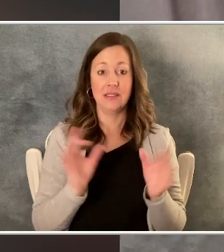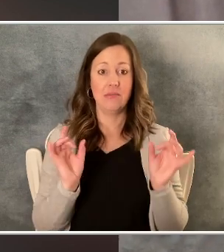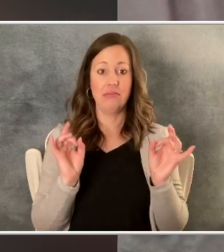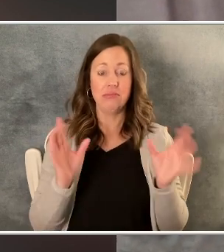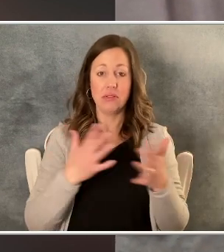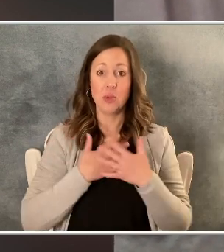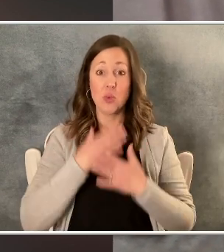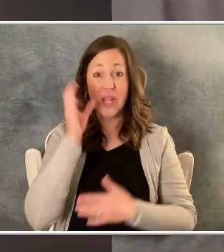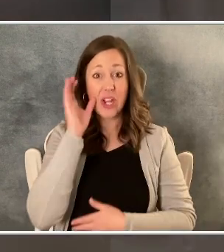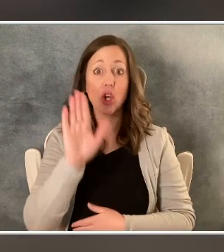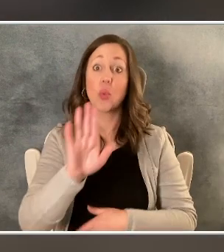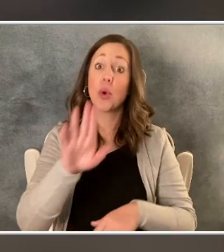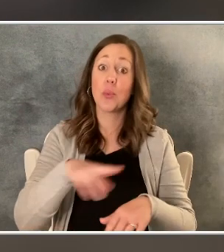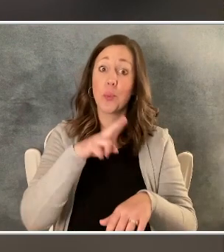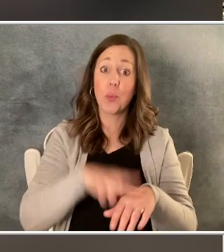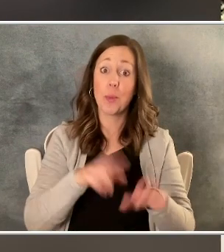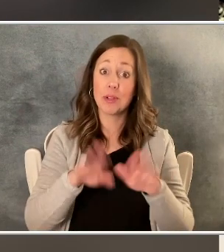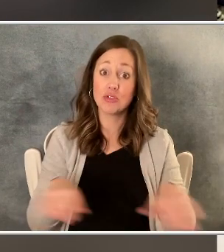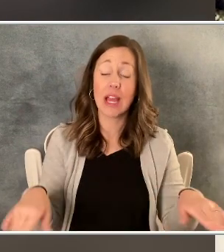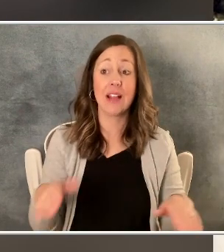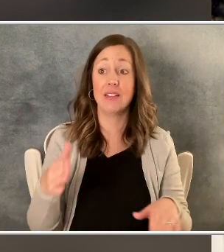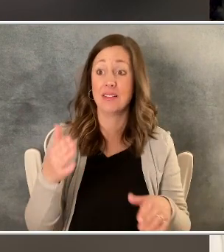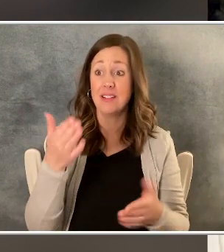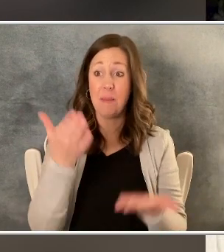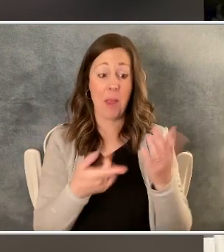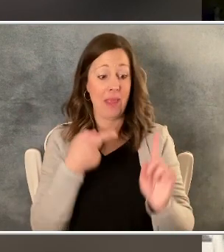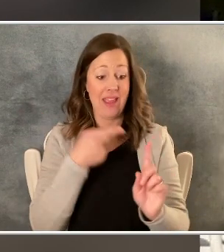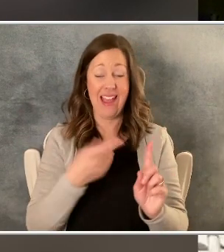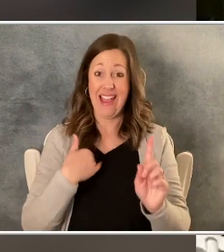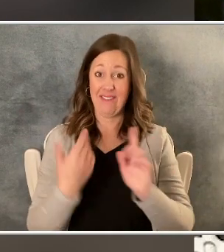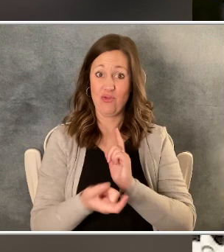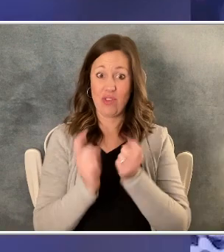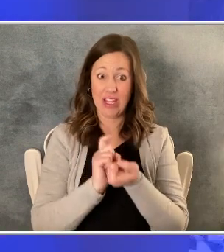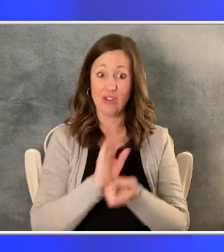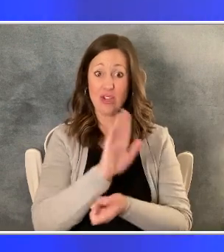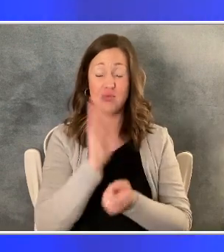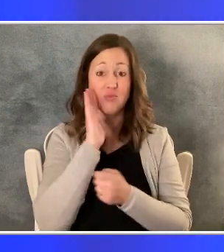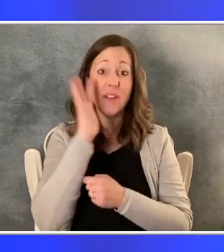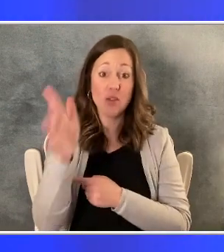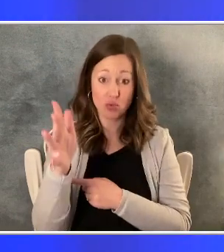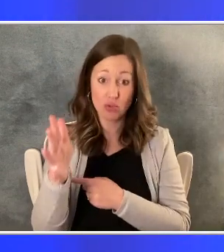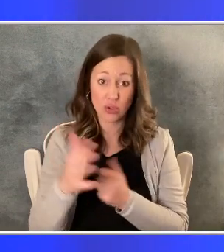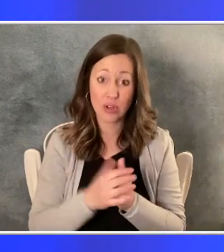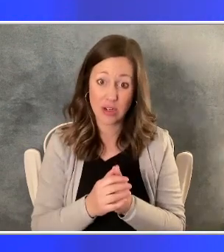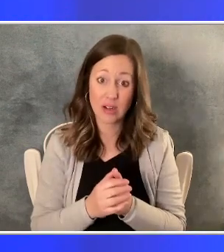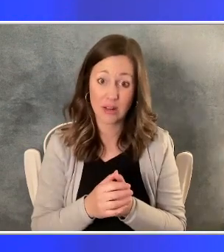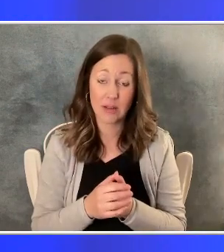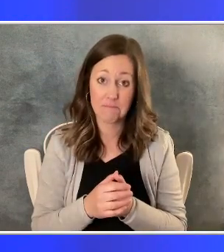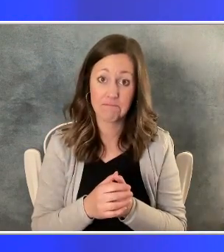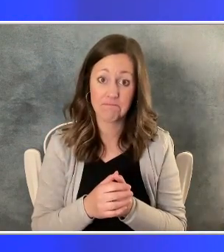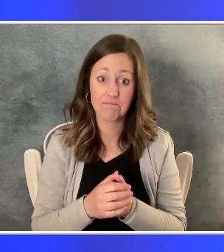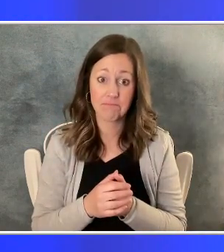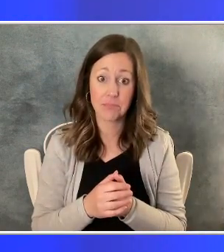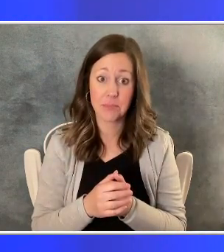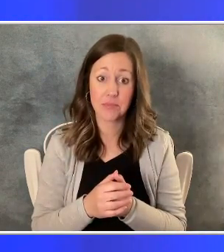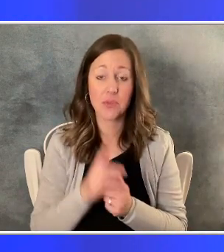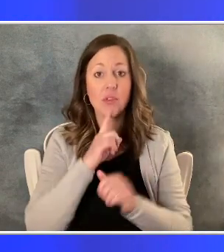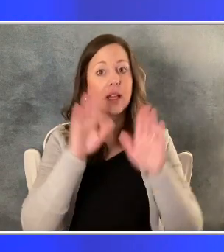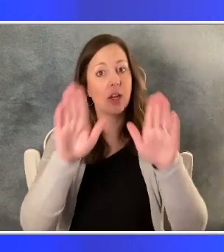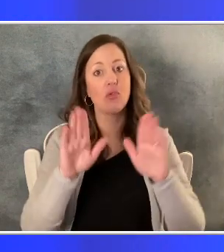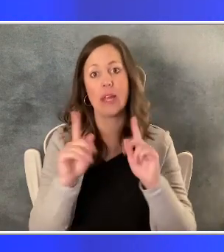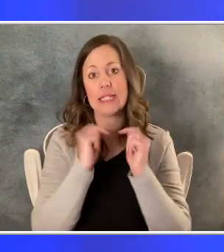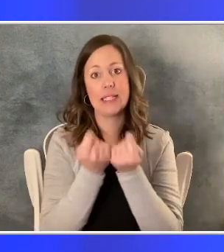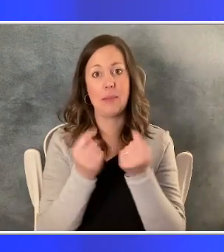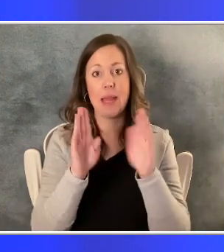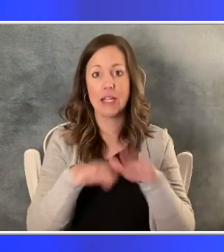perfectly normal child might have changes to their future. The great team at Children's Mercy, they monitored her